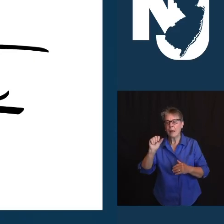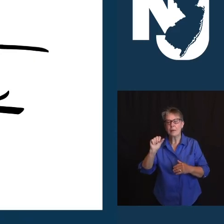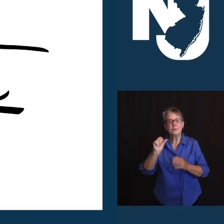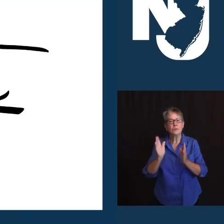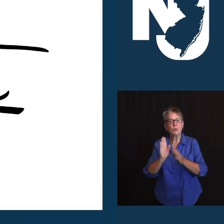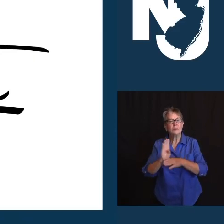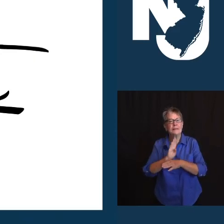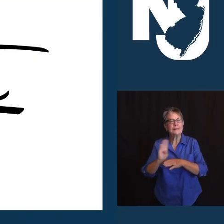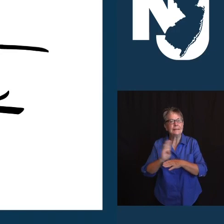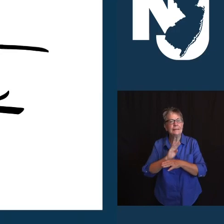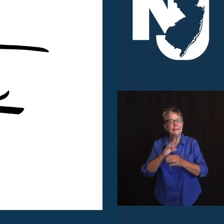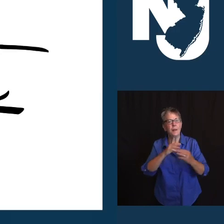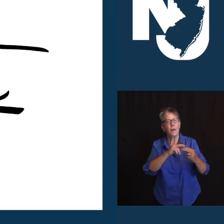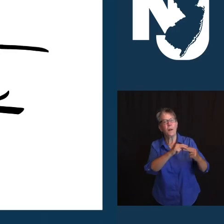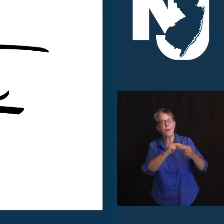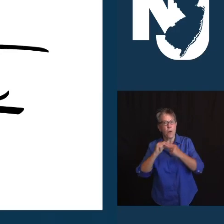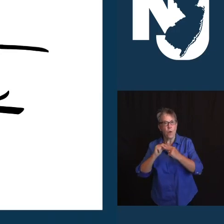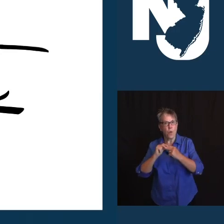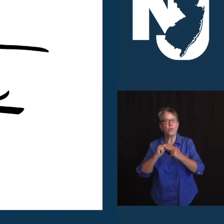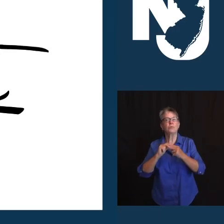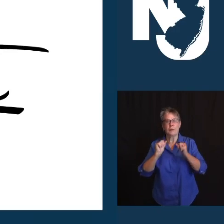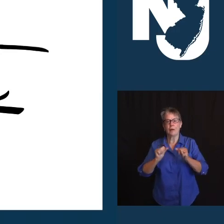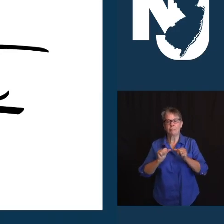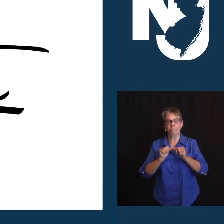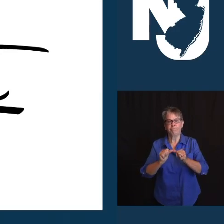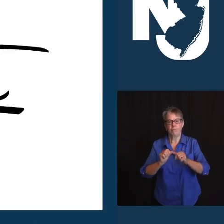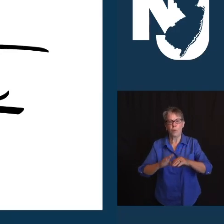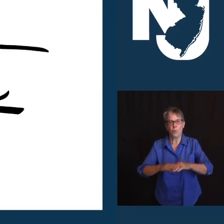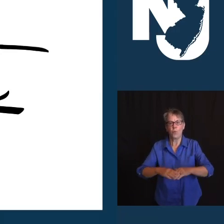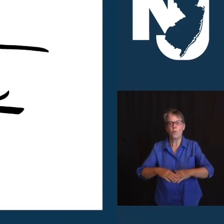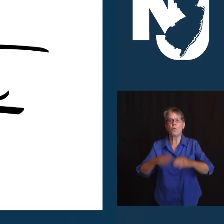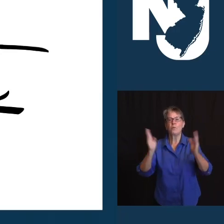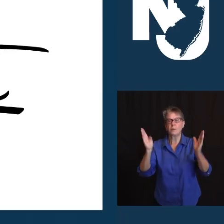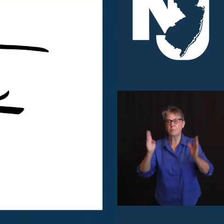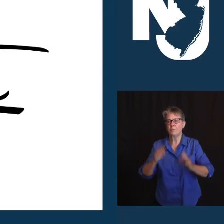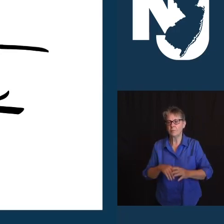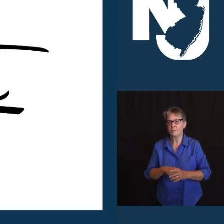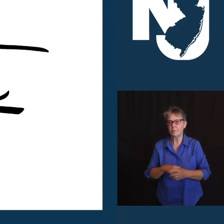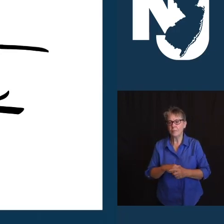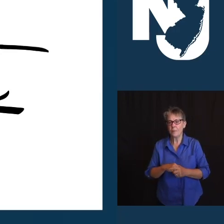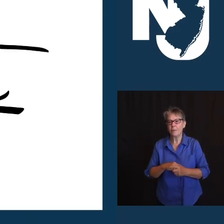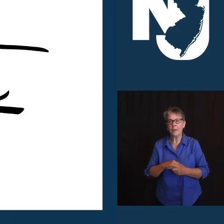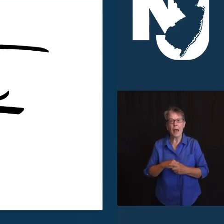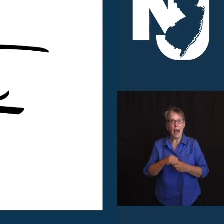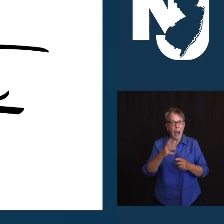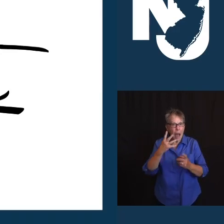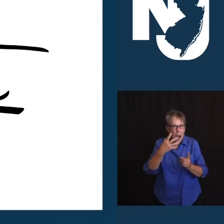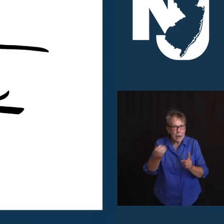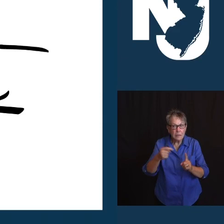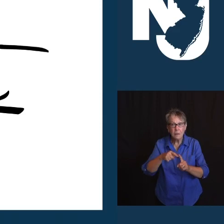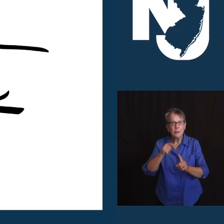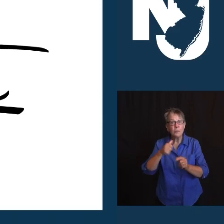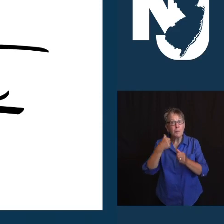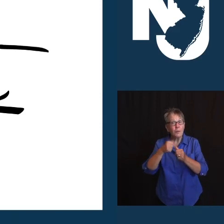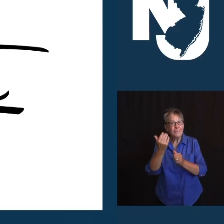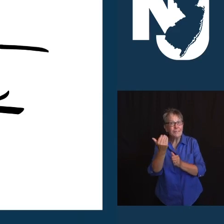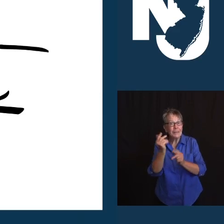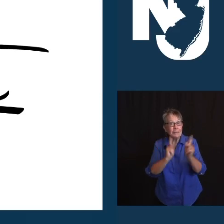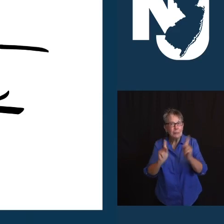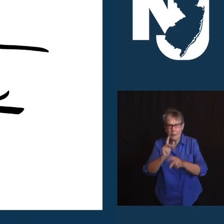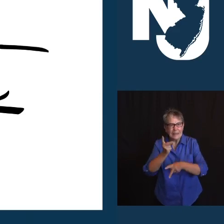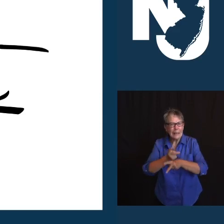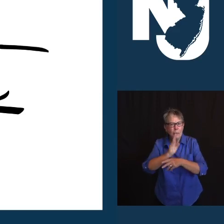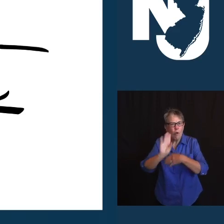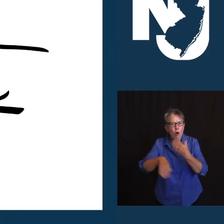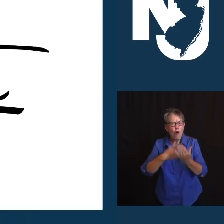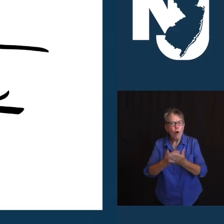service, but it's allowed them to keep their employees on the payroll and to protect everyone who walks through their doors with needed personal